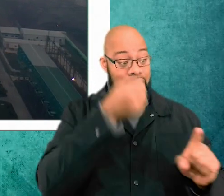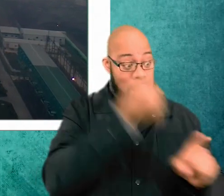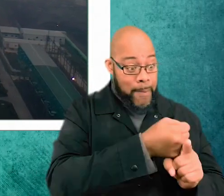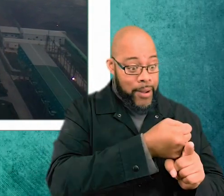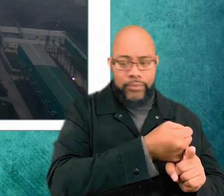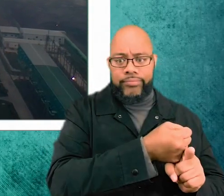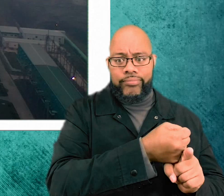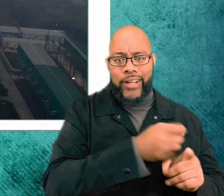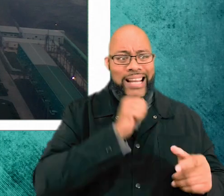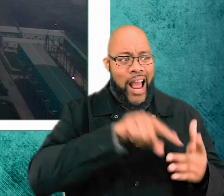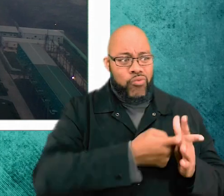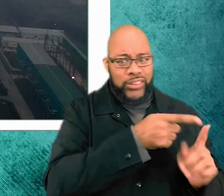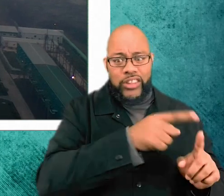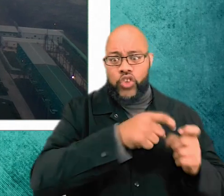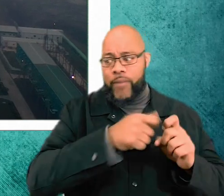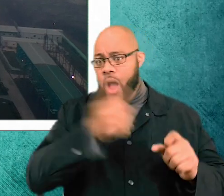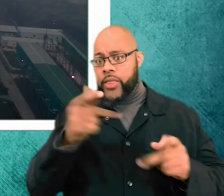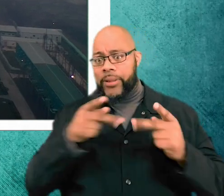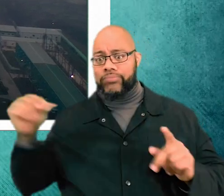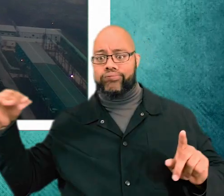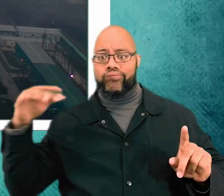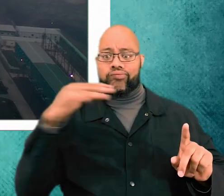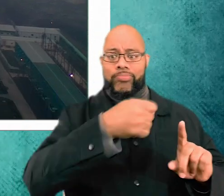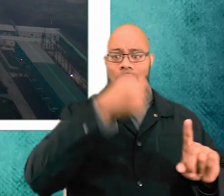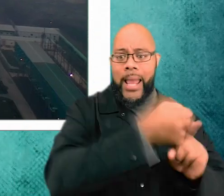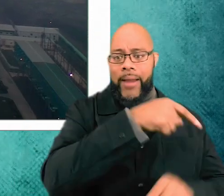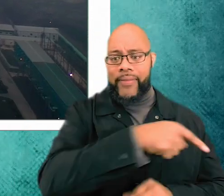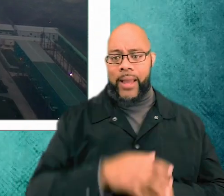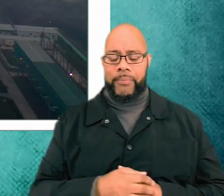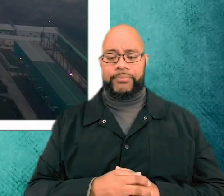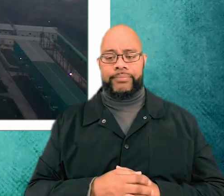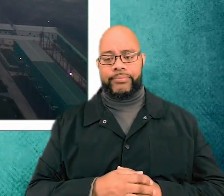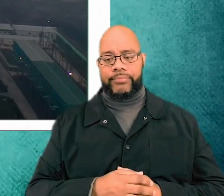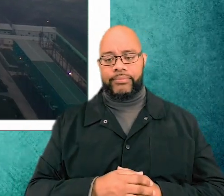being affected aren't even the areas that could potentially be putting out this pollution.